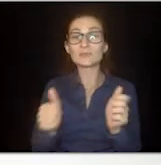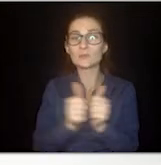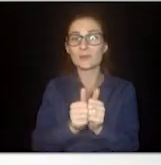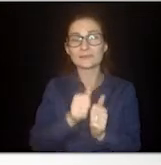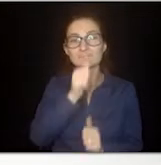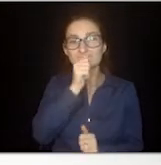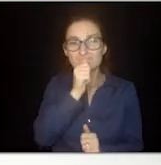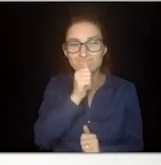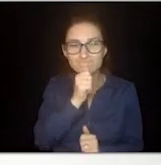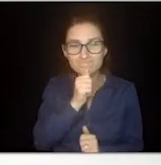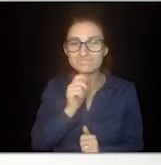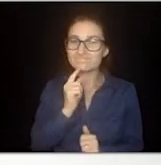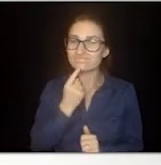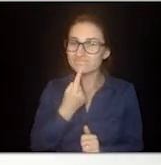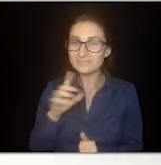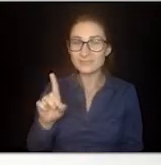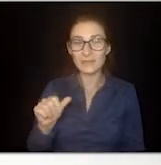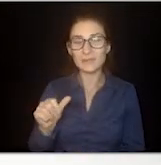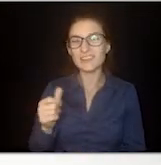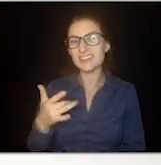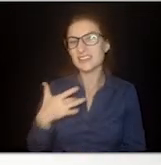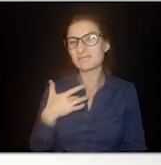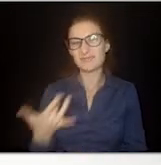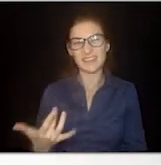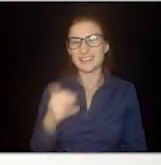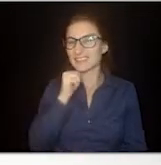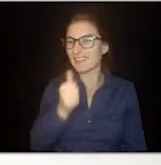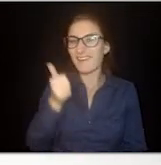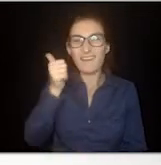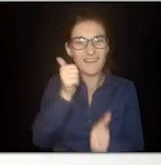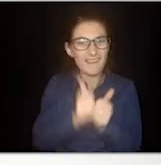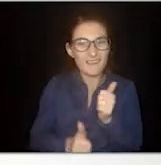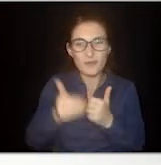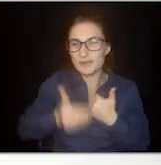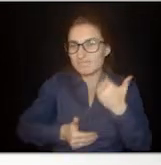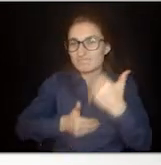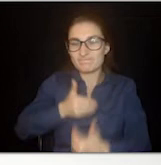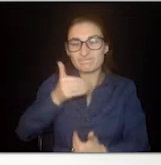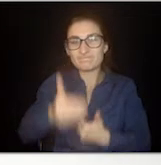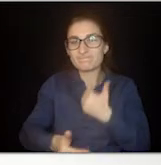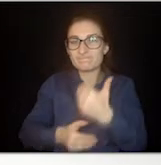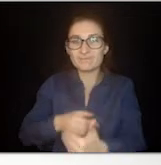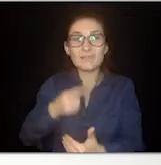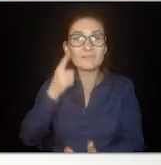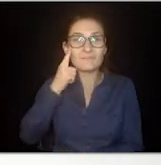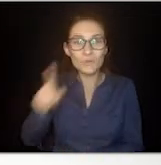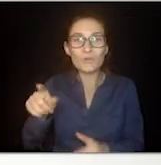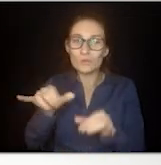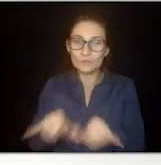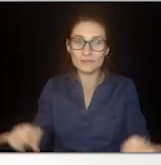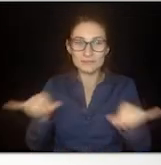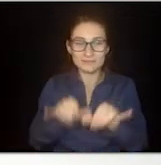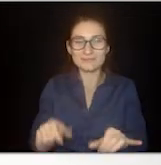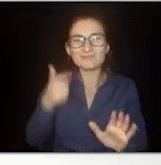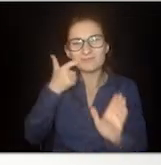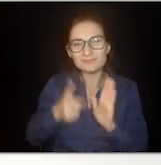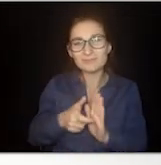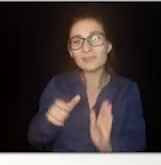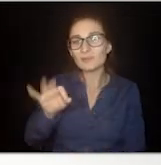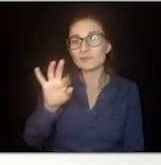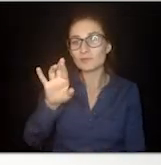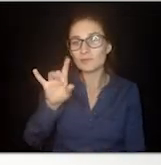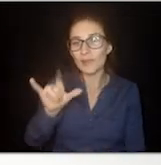severe disabilities rarely do every step of a routine. And you saw, like even with Freddie, how she